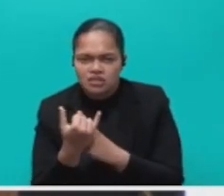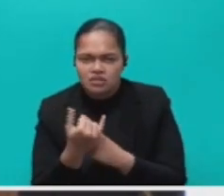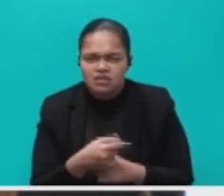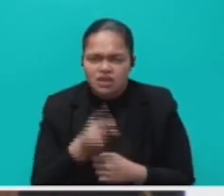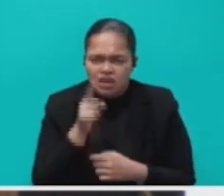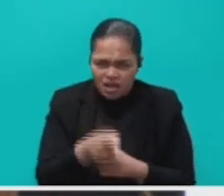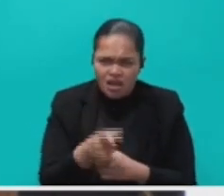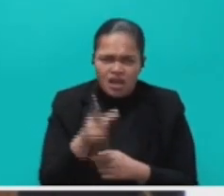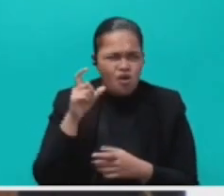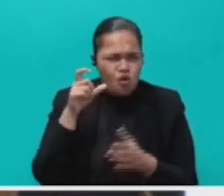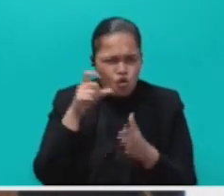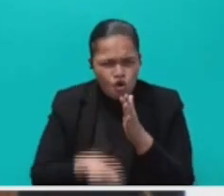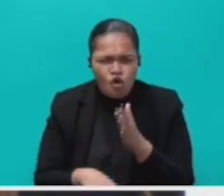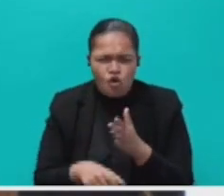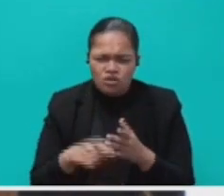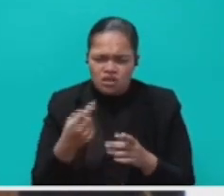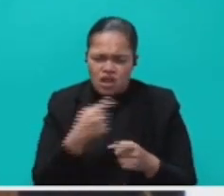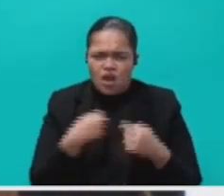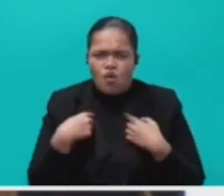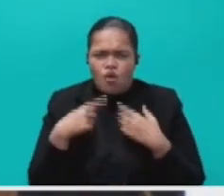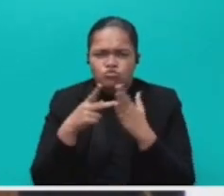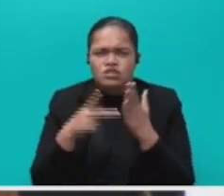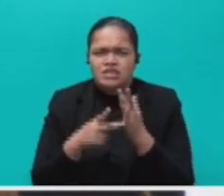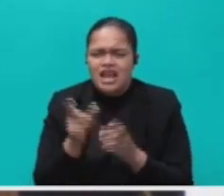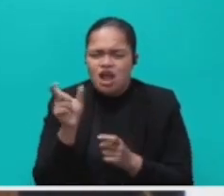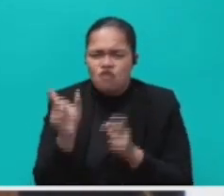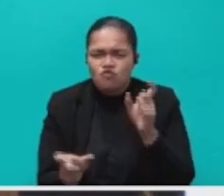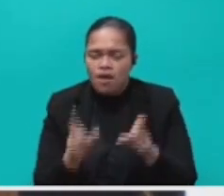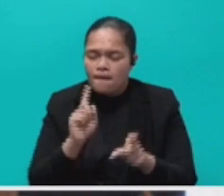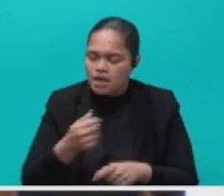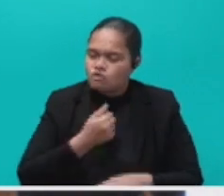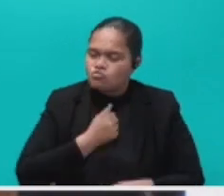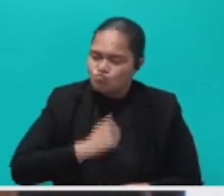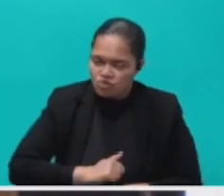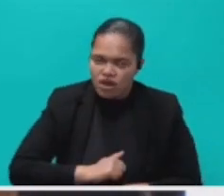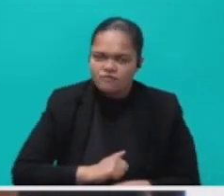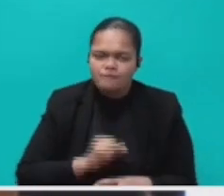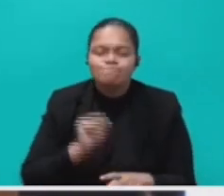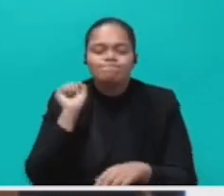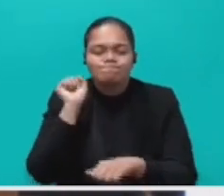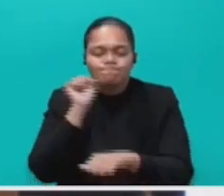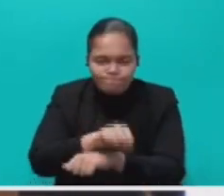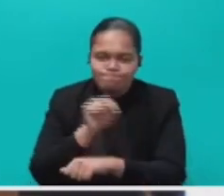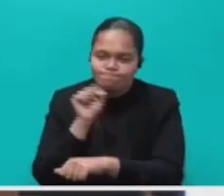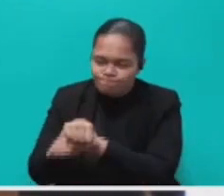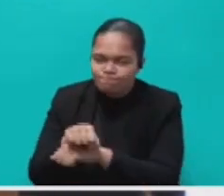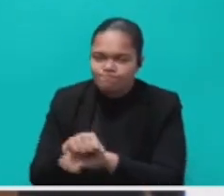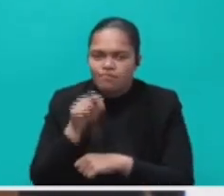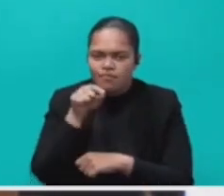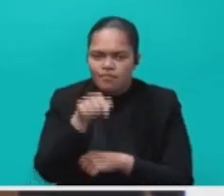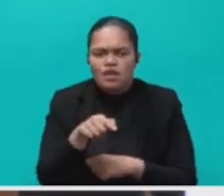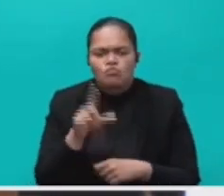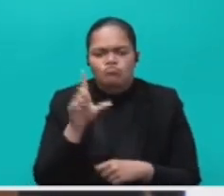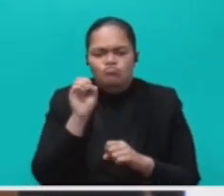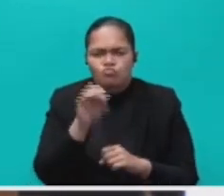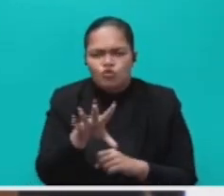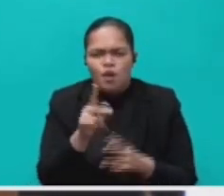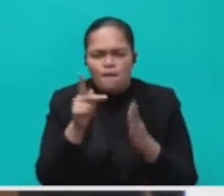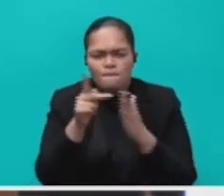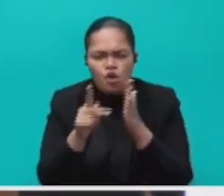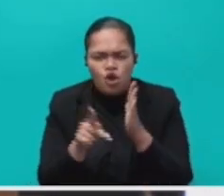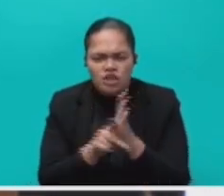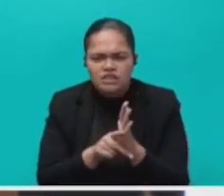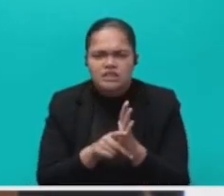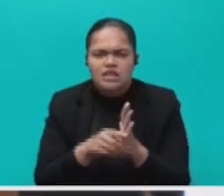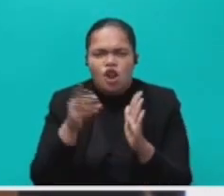us our political career, but be brave enough to tackle it and put in place those policies, those